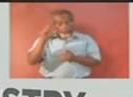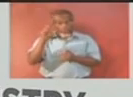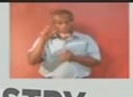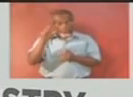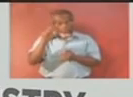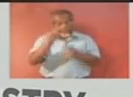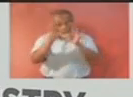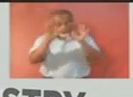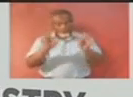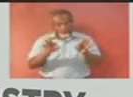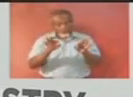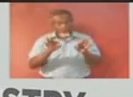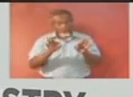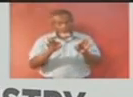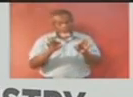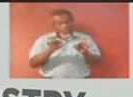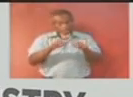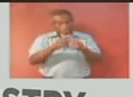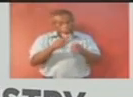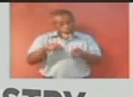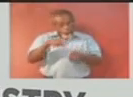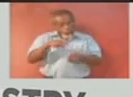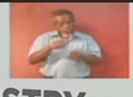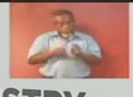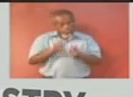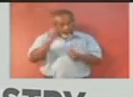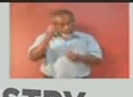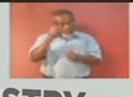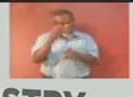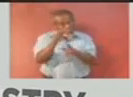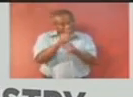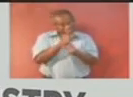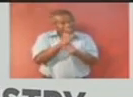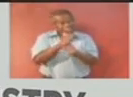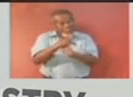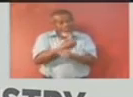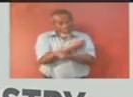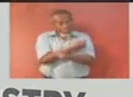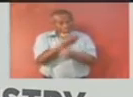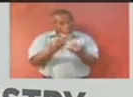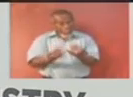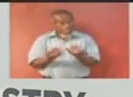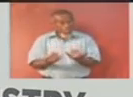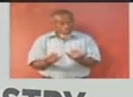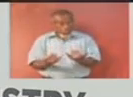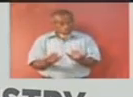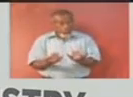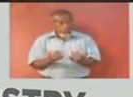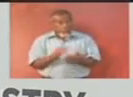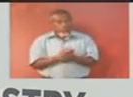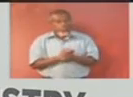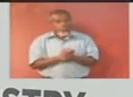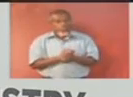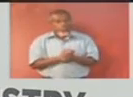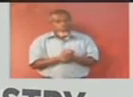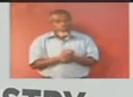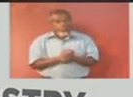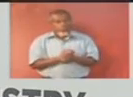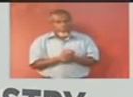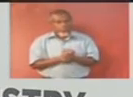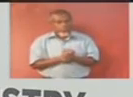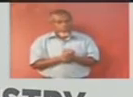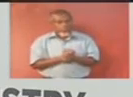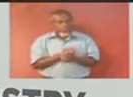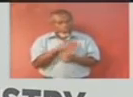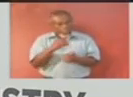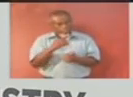the facility through which Trinidad and Tobago has been receiving vaccines thus far, in addition, of course, to the